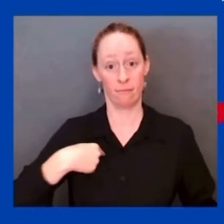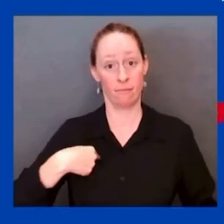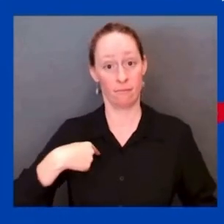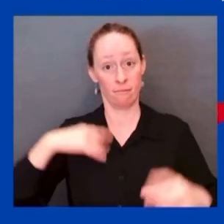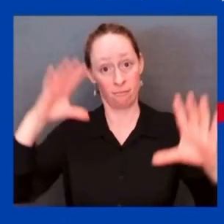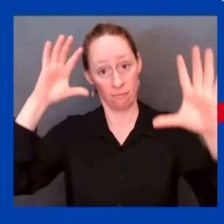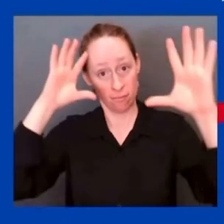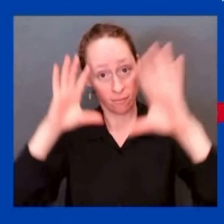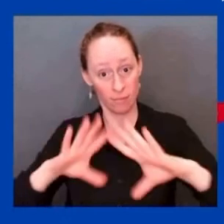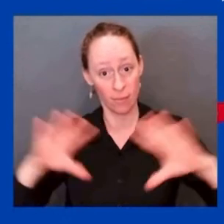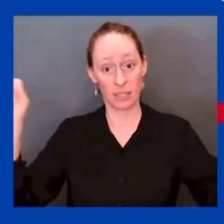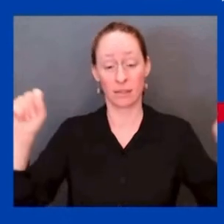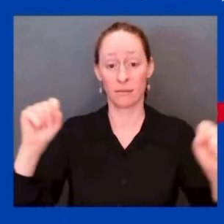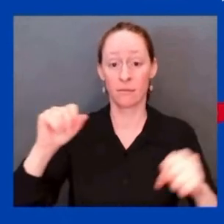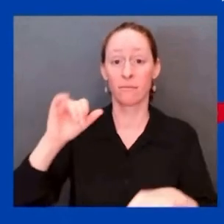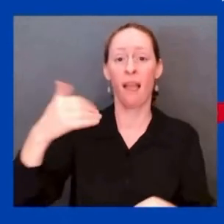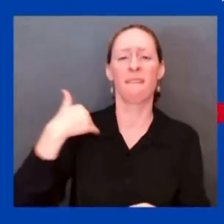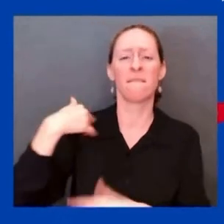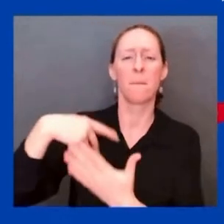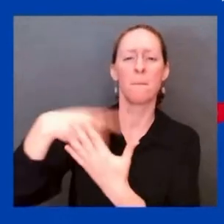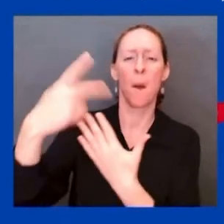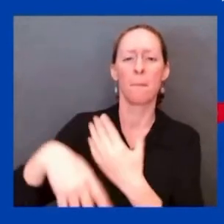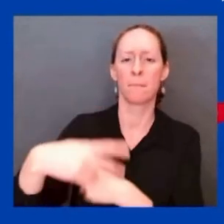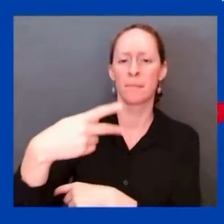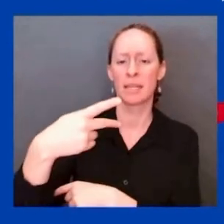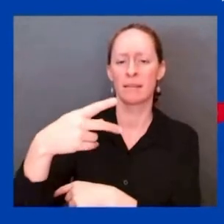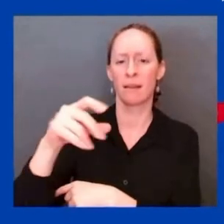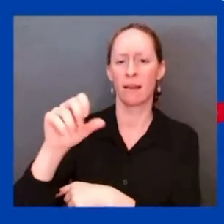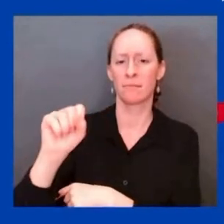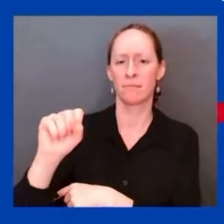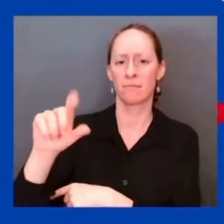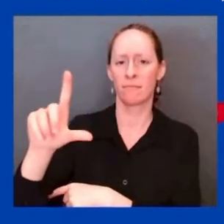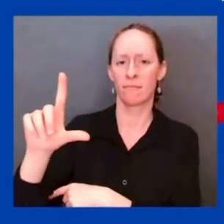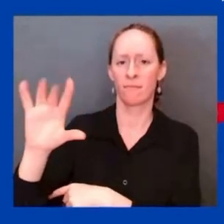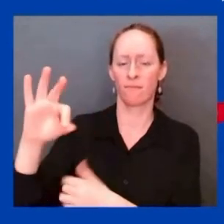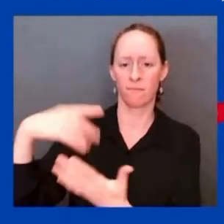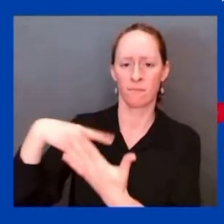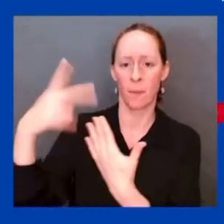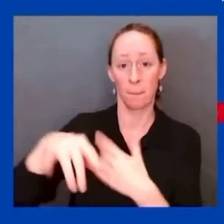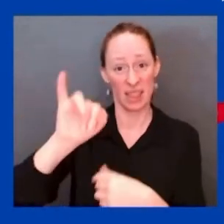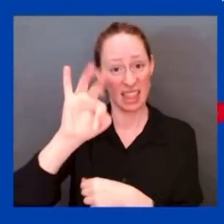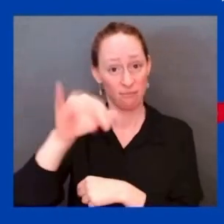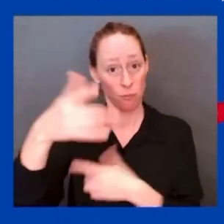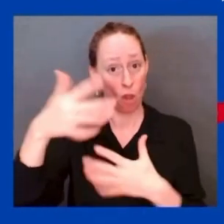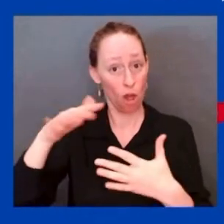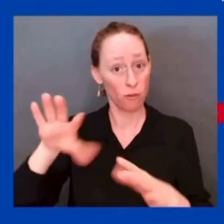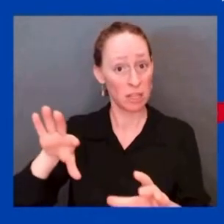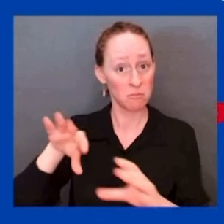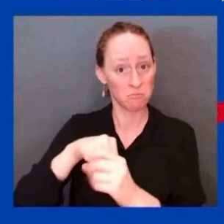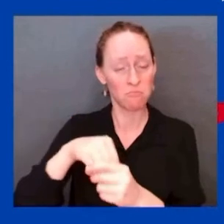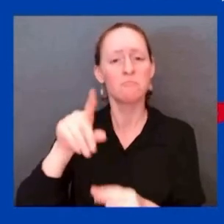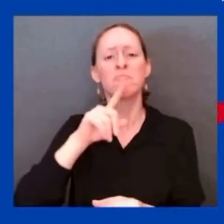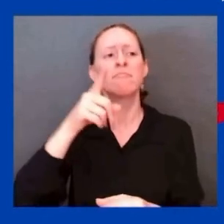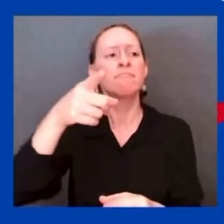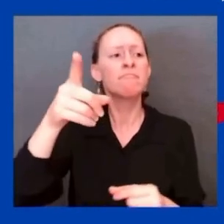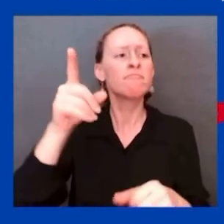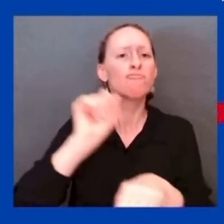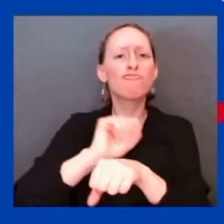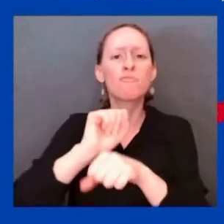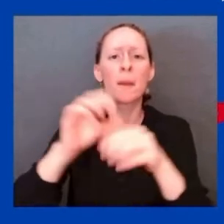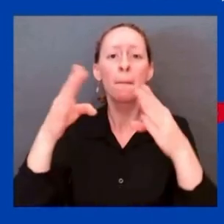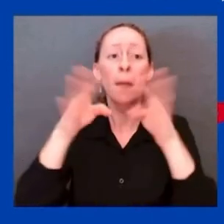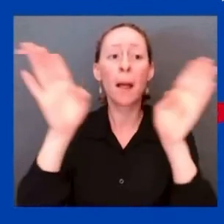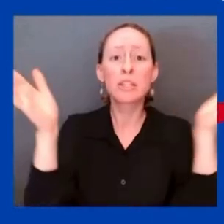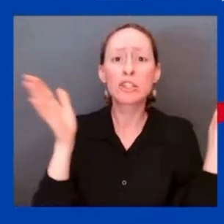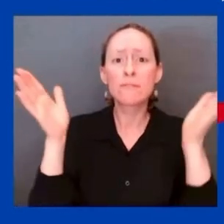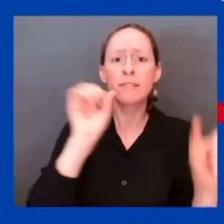can get your debt forgiven for education. We forgave more student loans than teachers. They had to be engaged in public service,